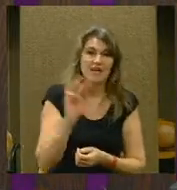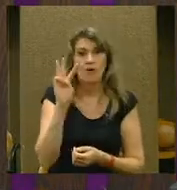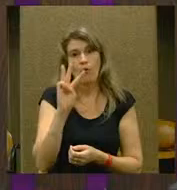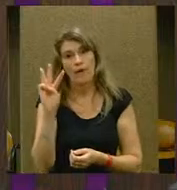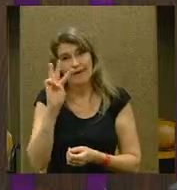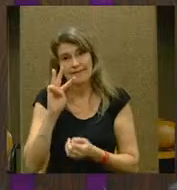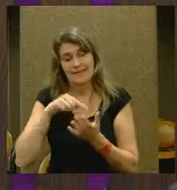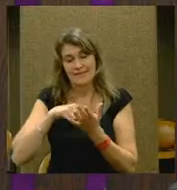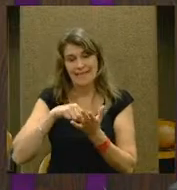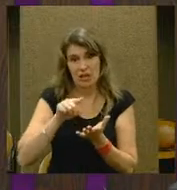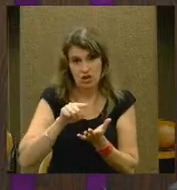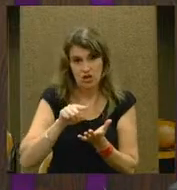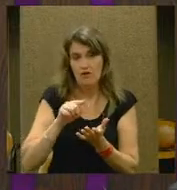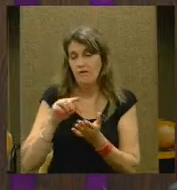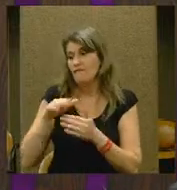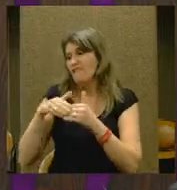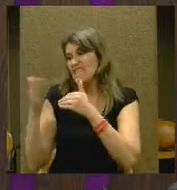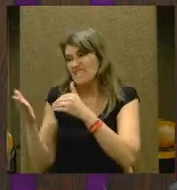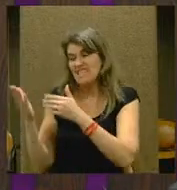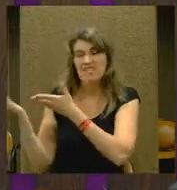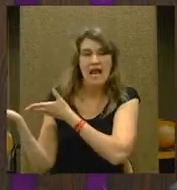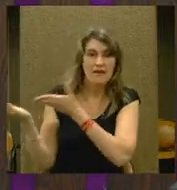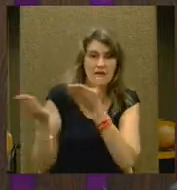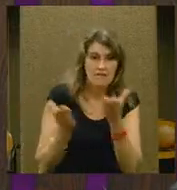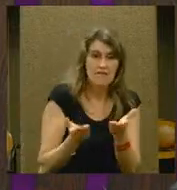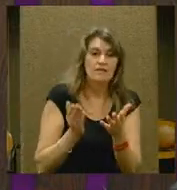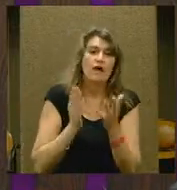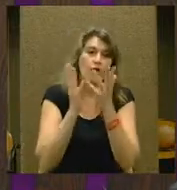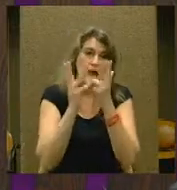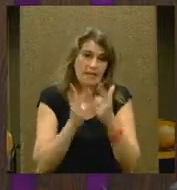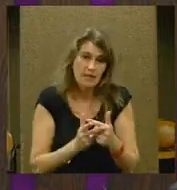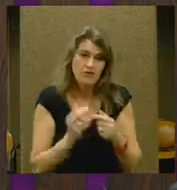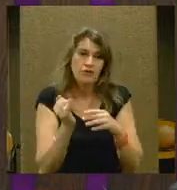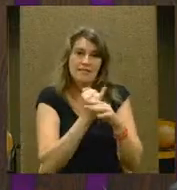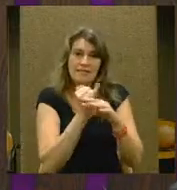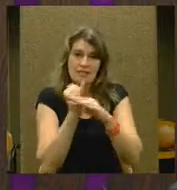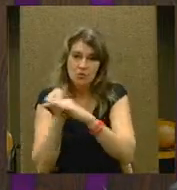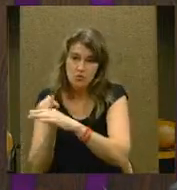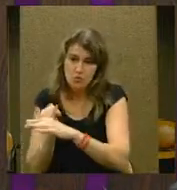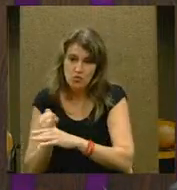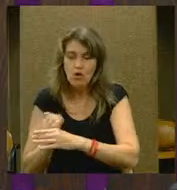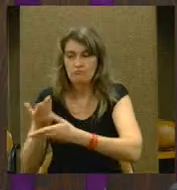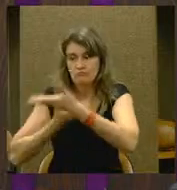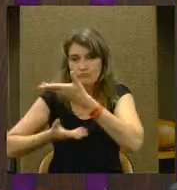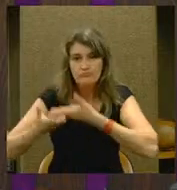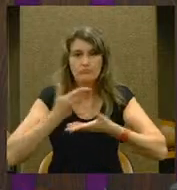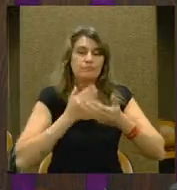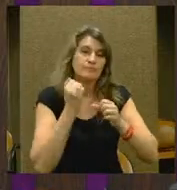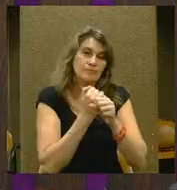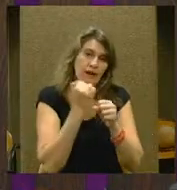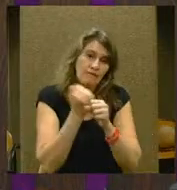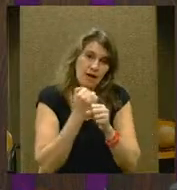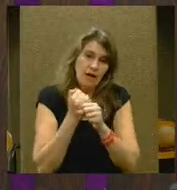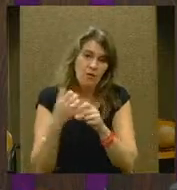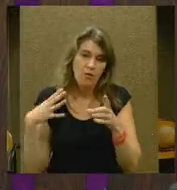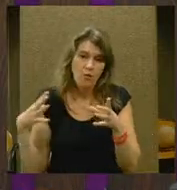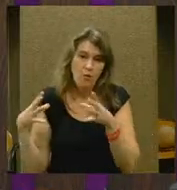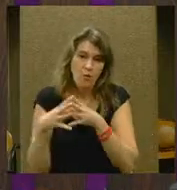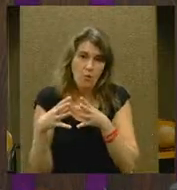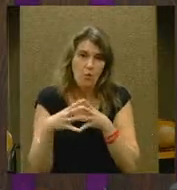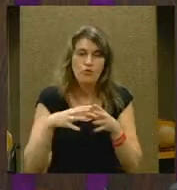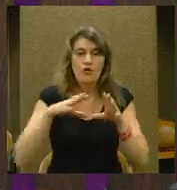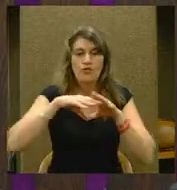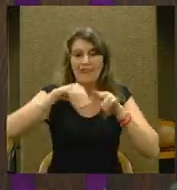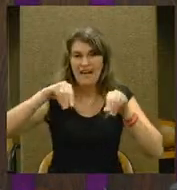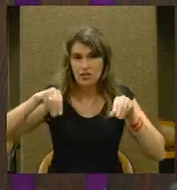different regions. We invite then all the institutions, organizations, and individuals to work